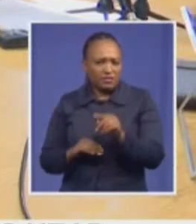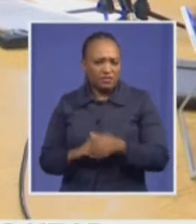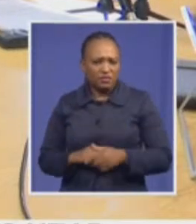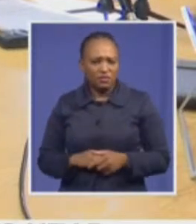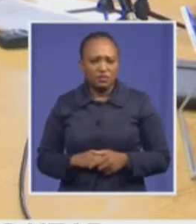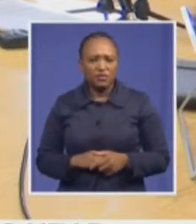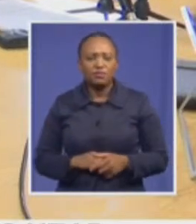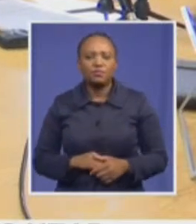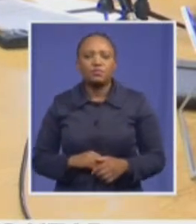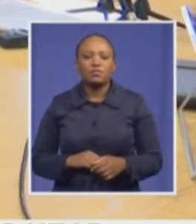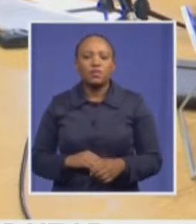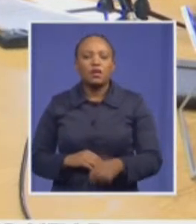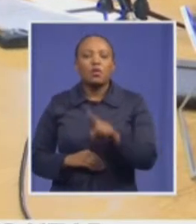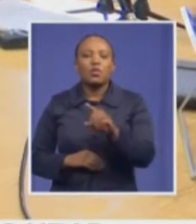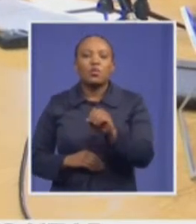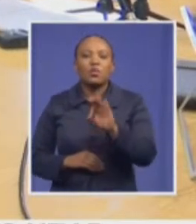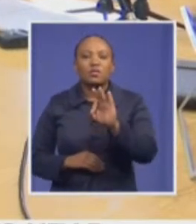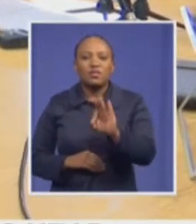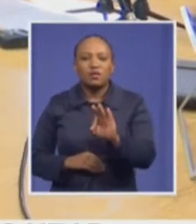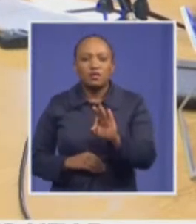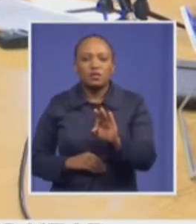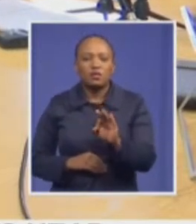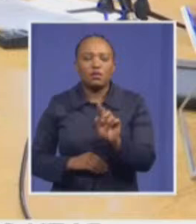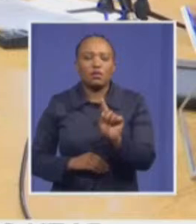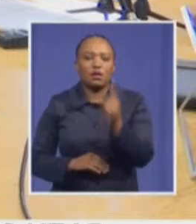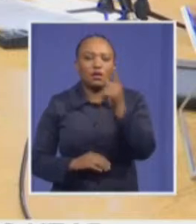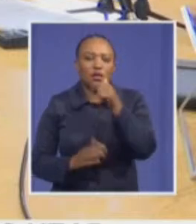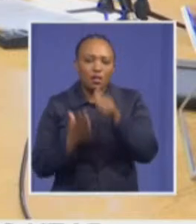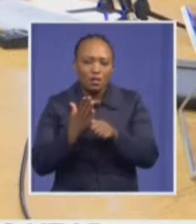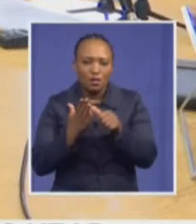first letter that says we will not air. No.